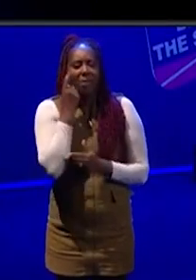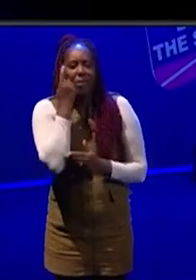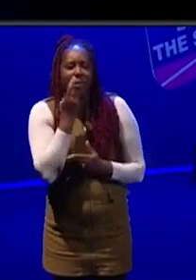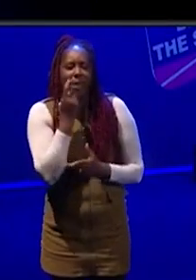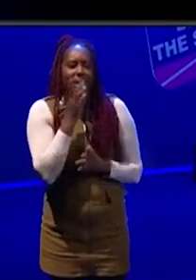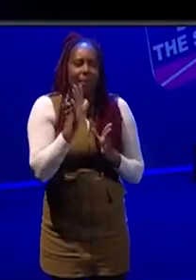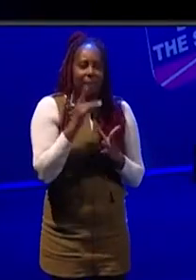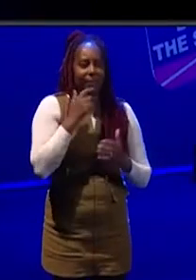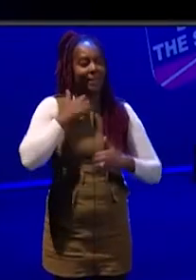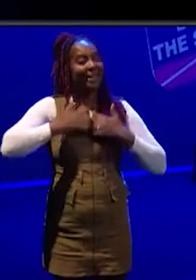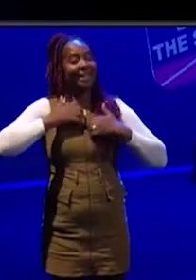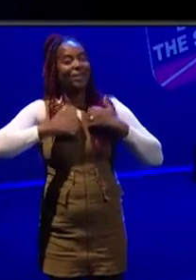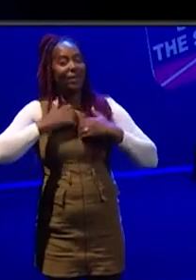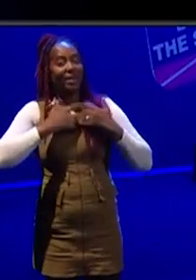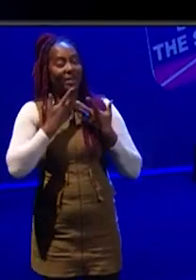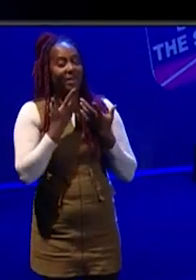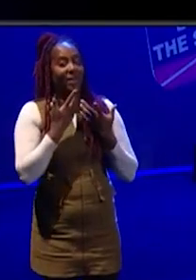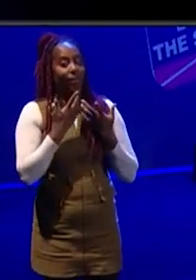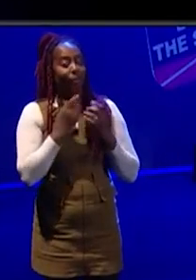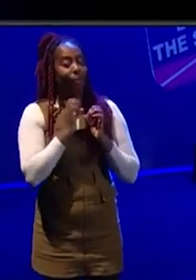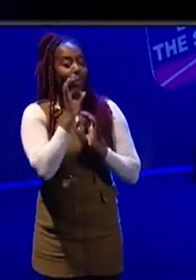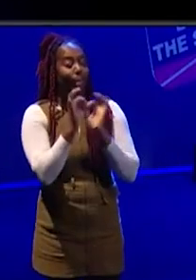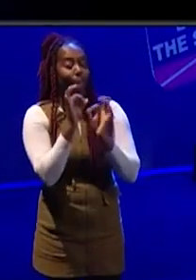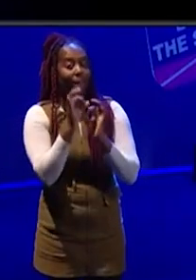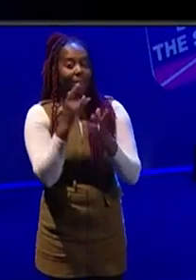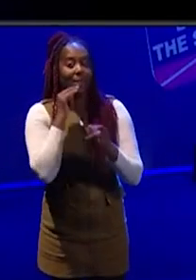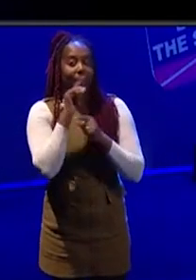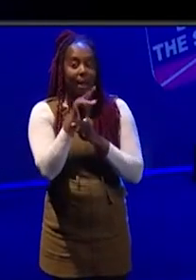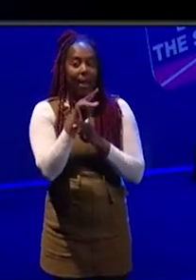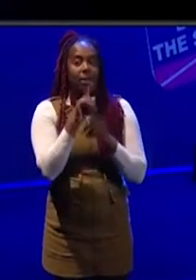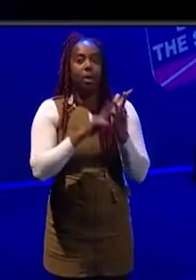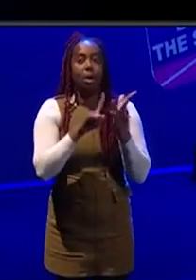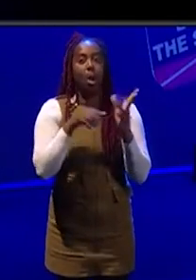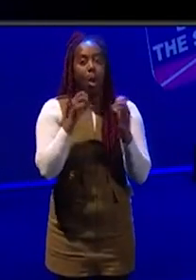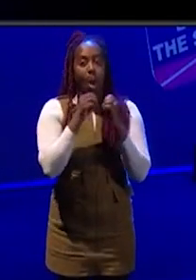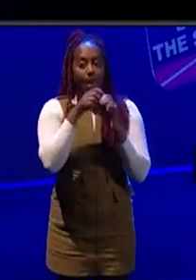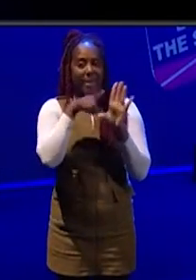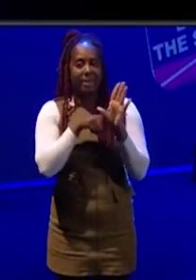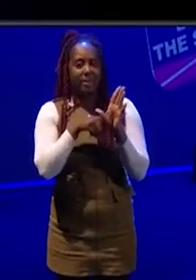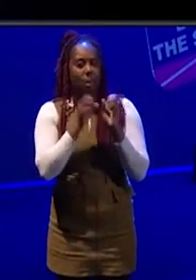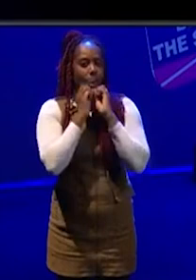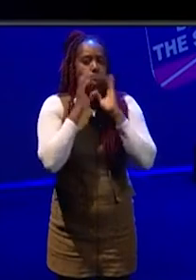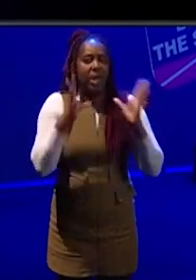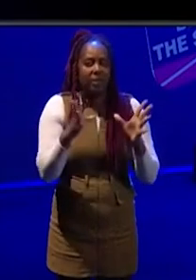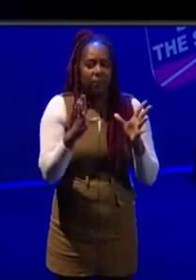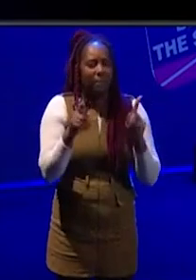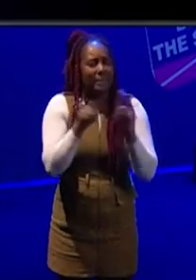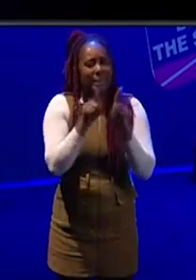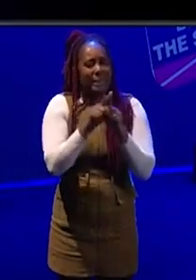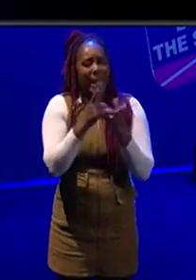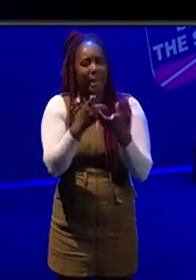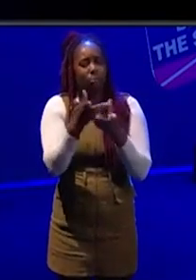Athena might have some interesting comments on this, of also the lobbying is wonderful, but it needs to be reciprocated.